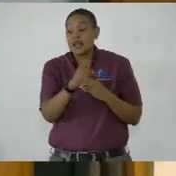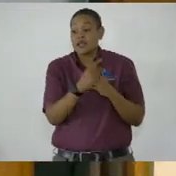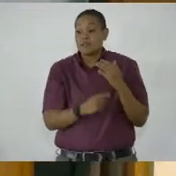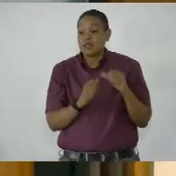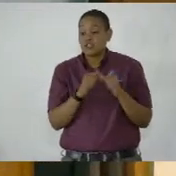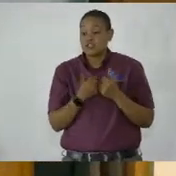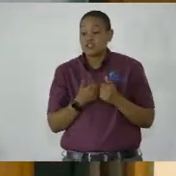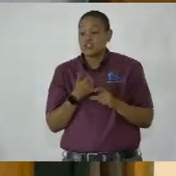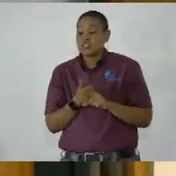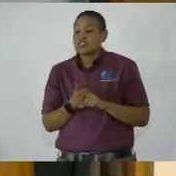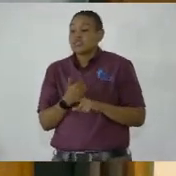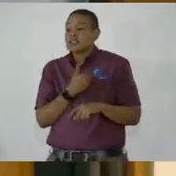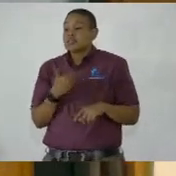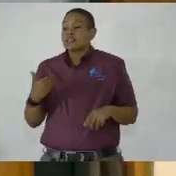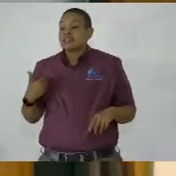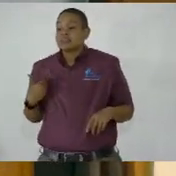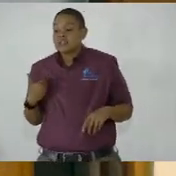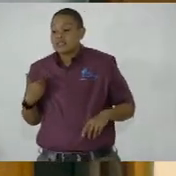association,